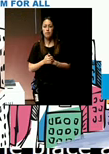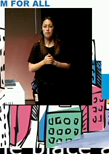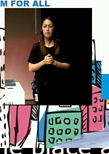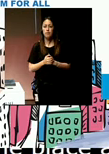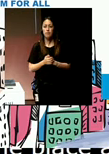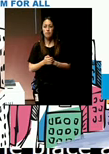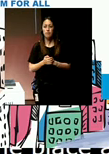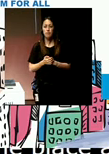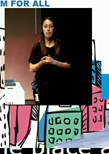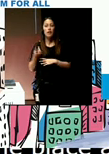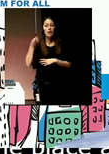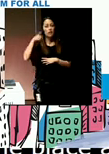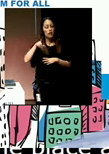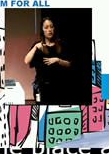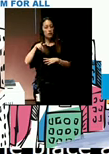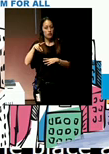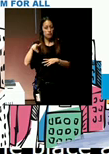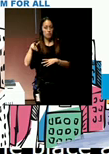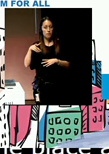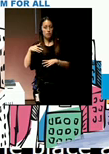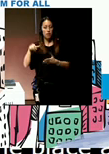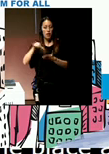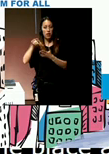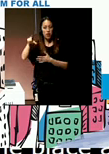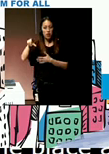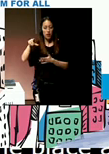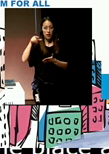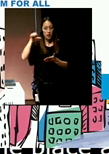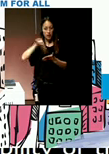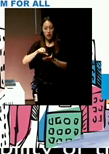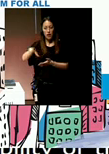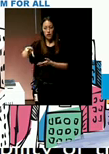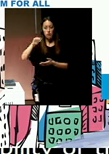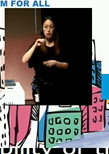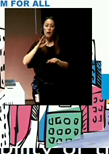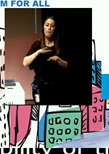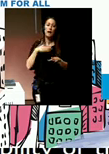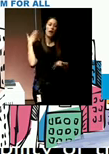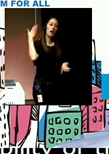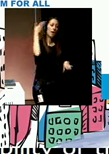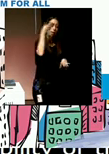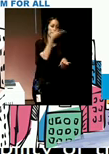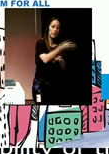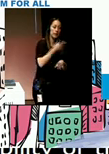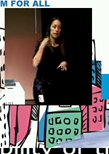has been declared on our interface will be checked.